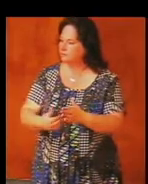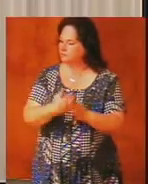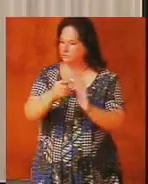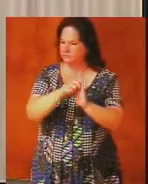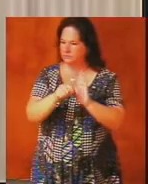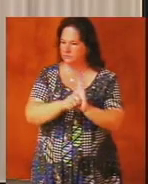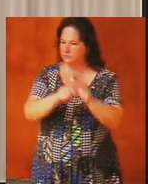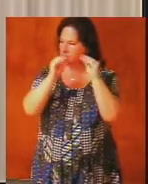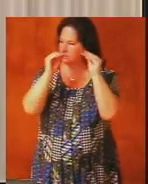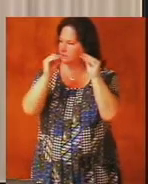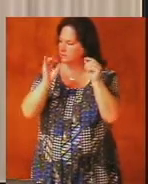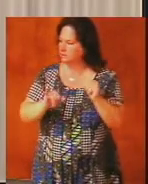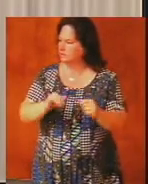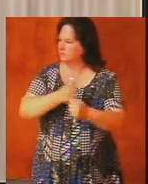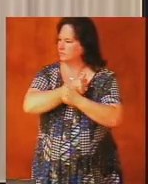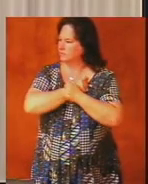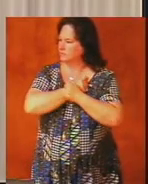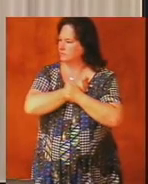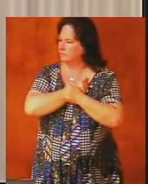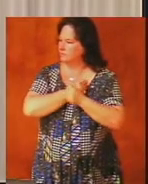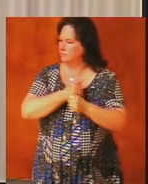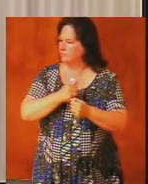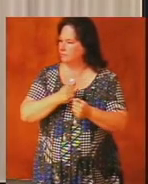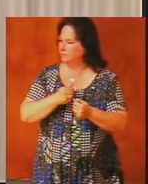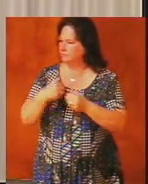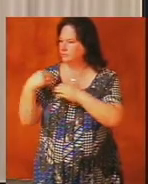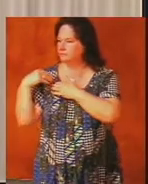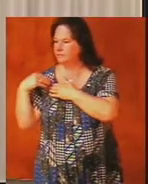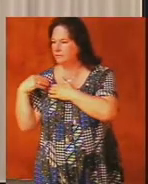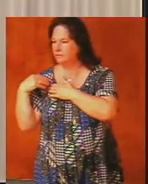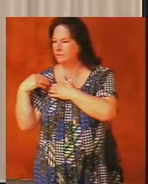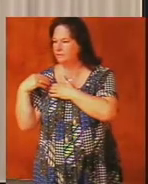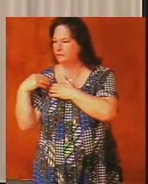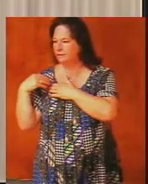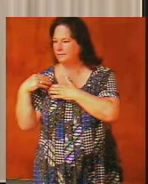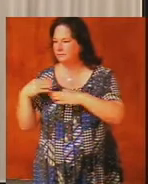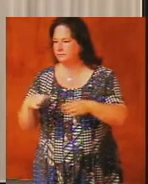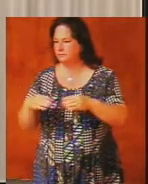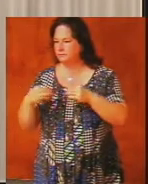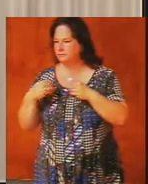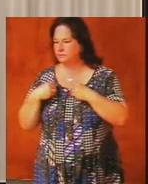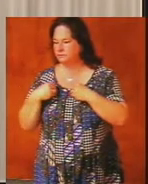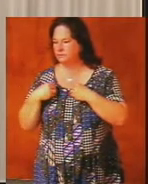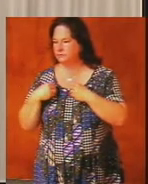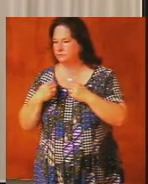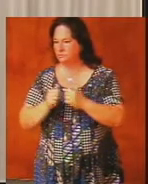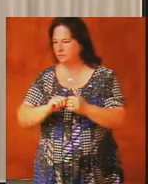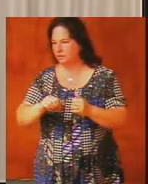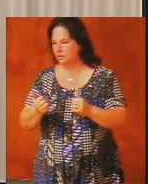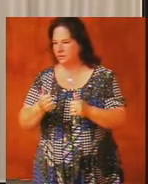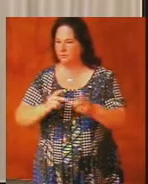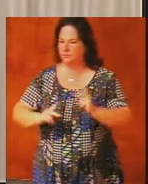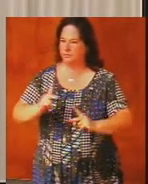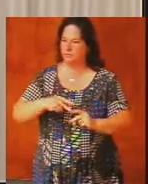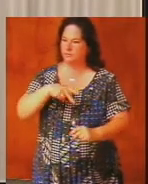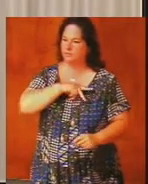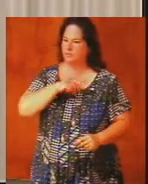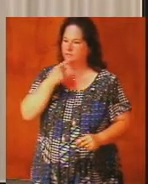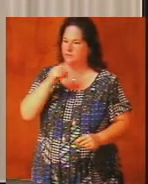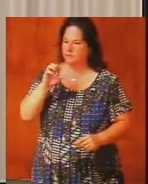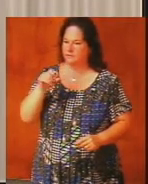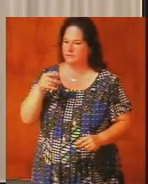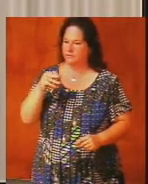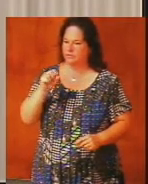Testament teaches that love bears or forbears with other people. Paul says in Ephesians